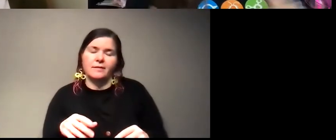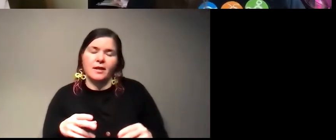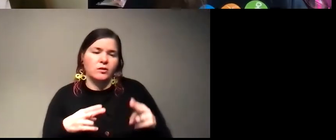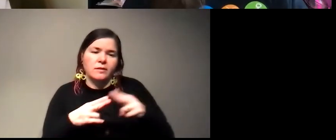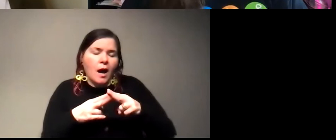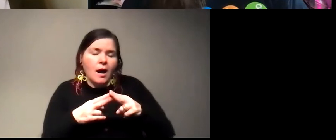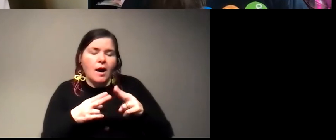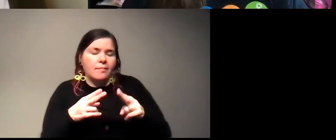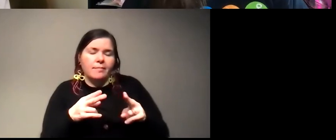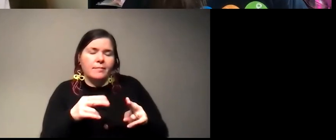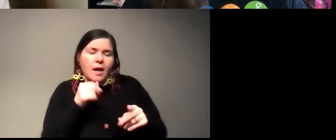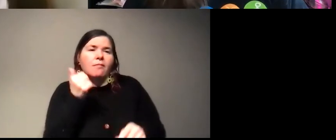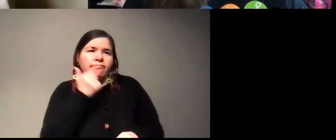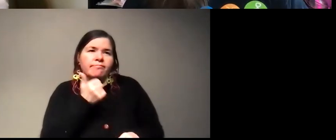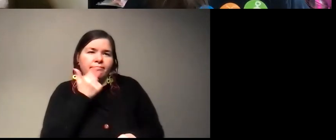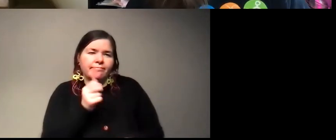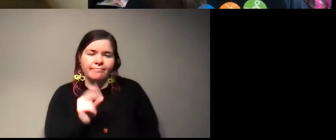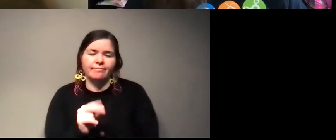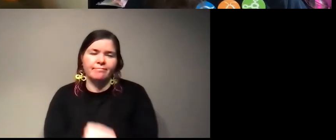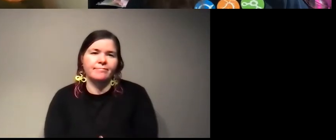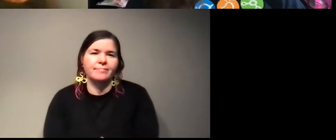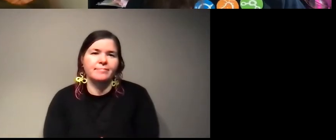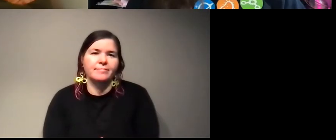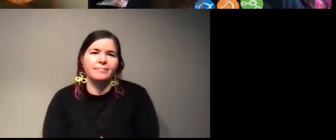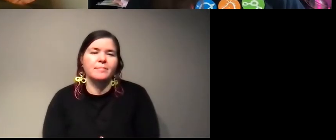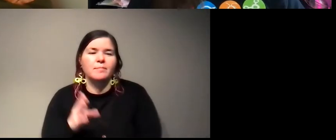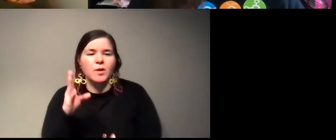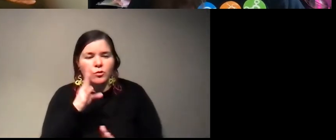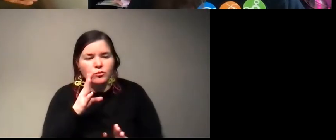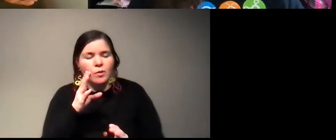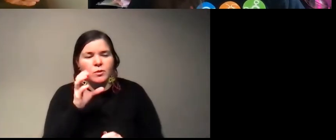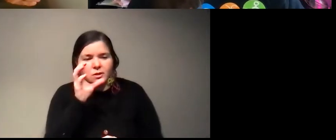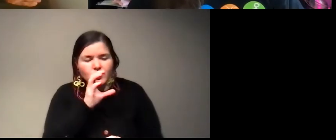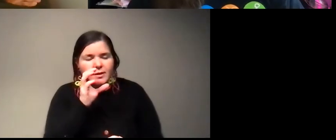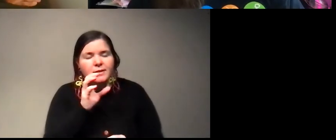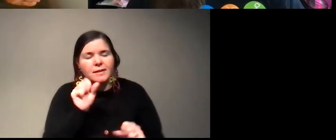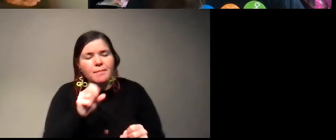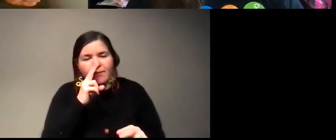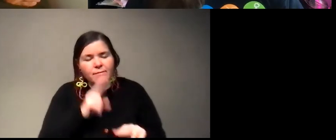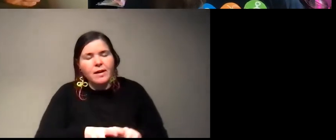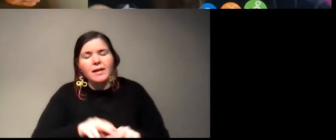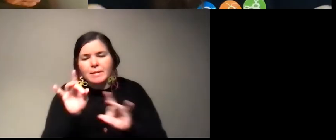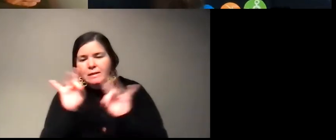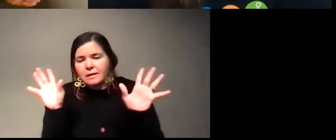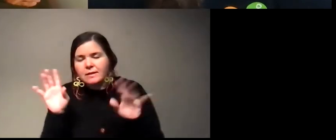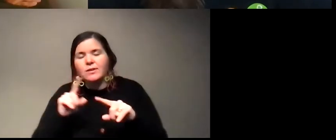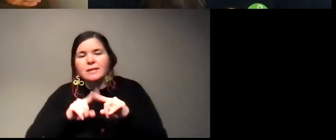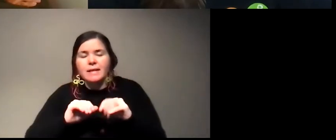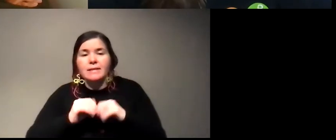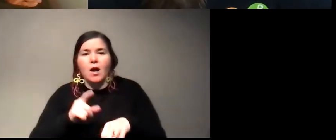like the day to day, but troubleshooting can be fun and it can be a nightmare. It depends on how long you've been troubleshooting